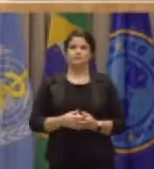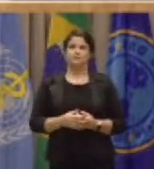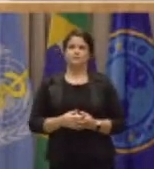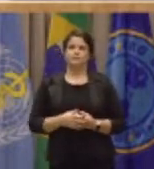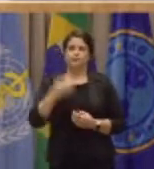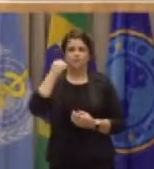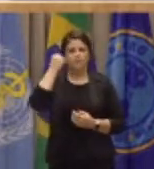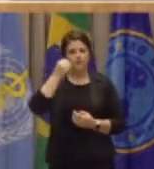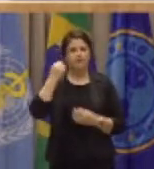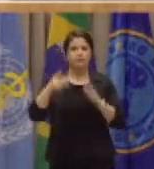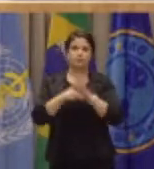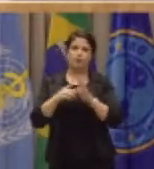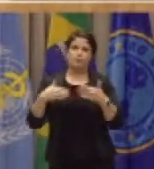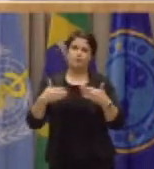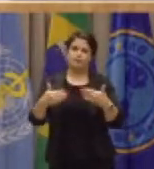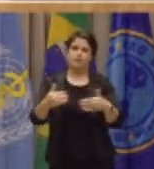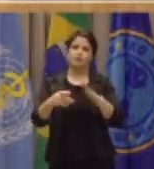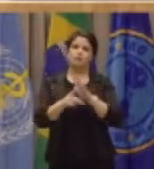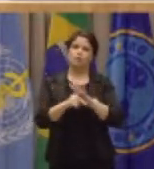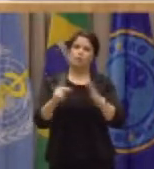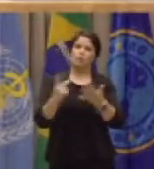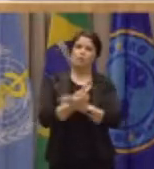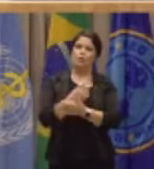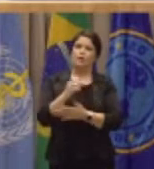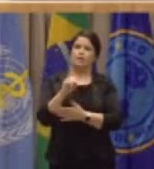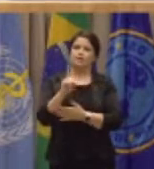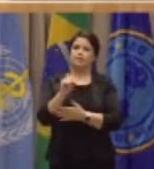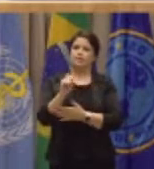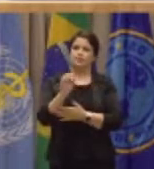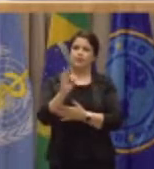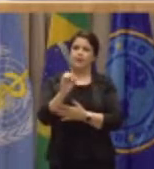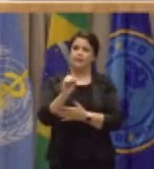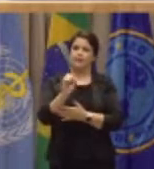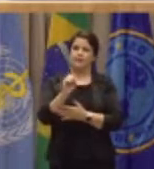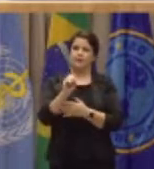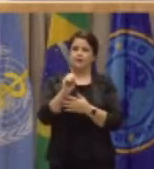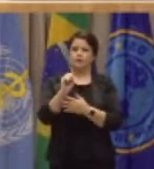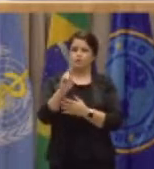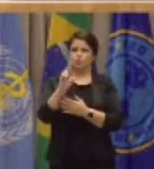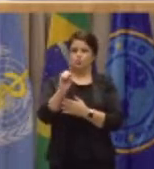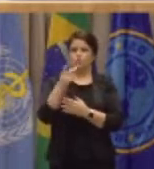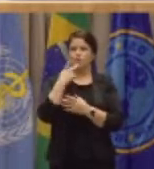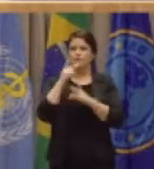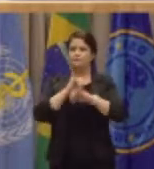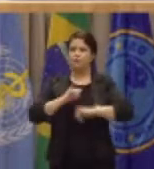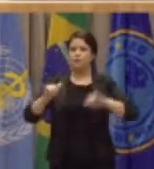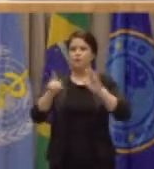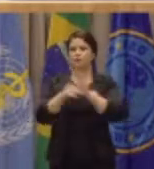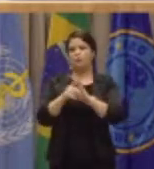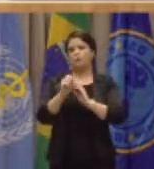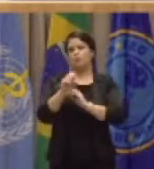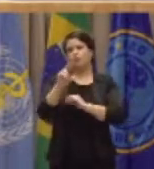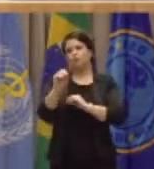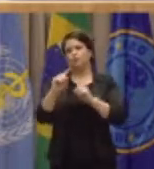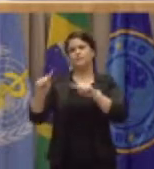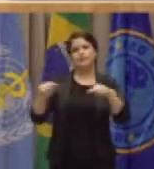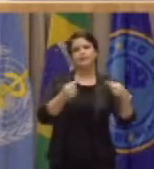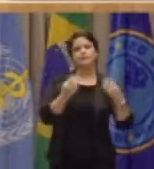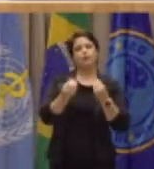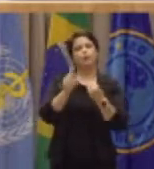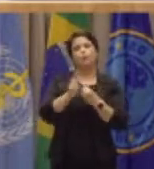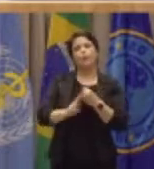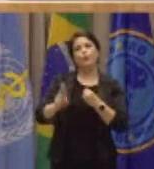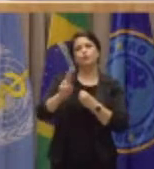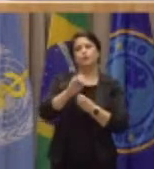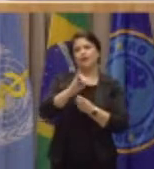the experience of the Ministry of Health of DataSUS in the integration of the systems in the US and